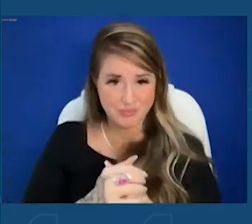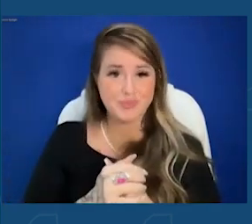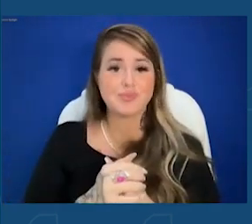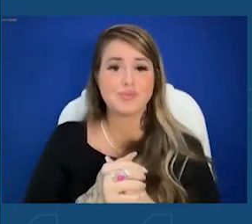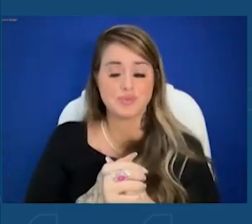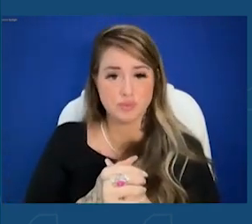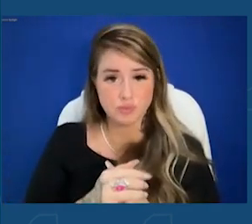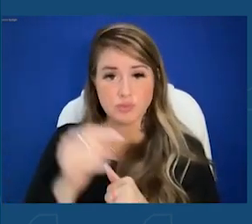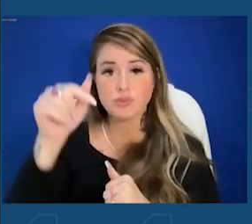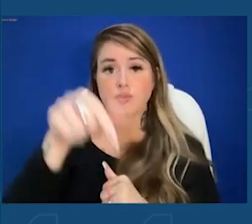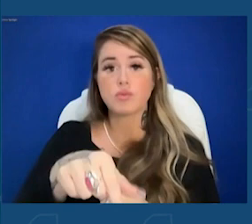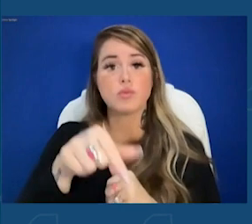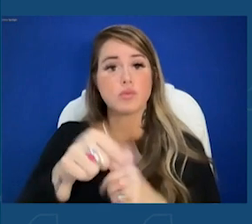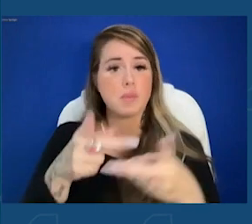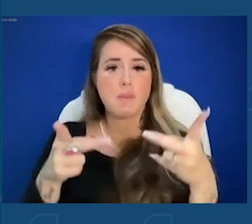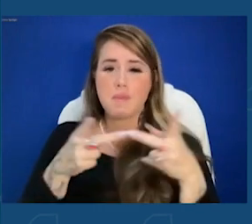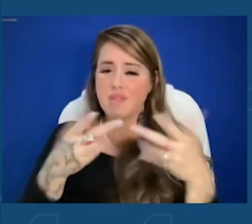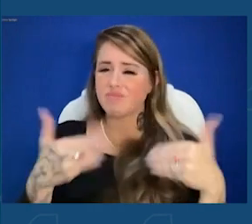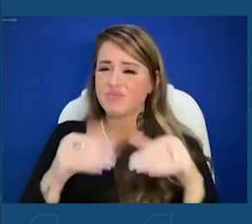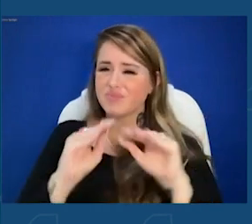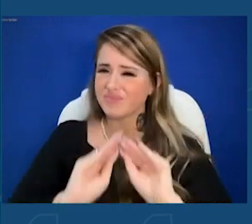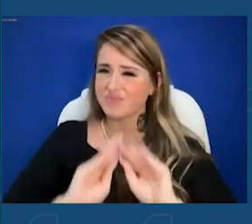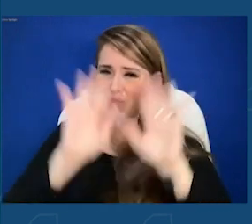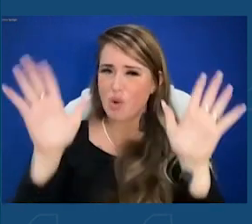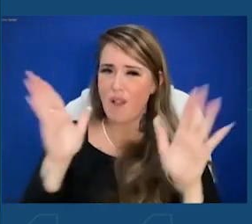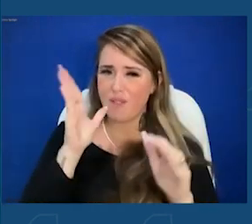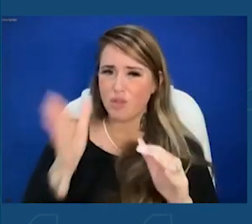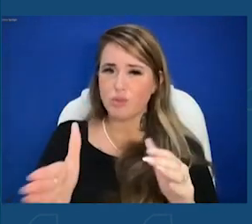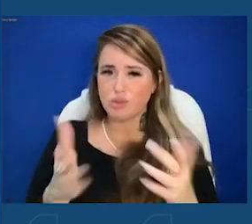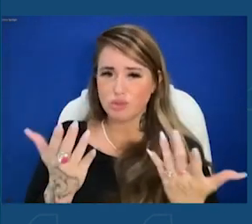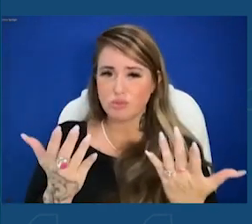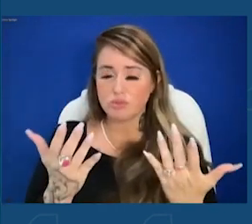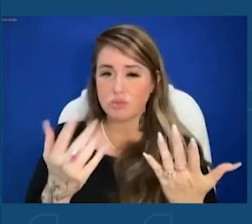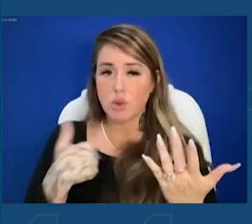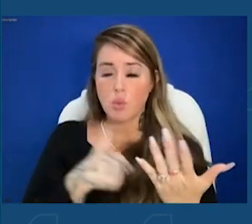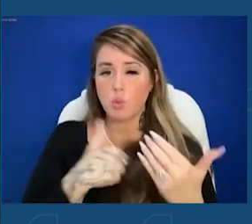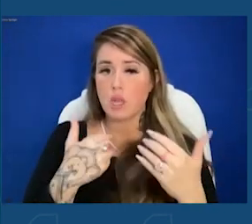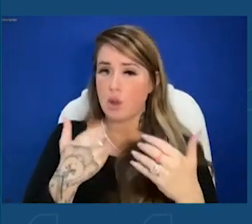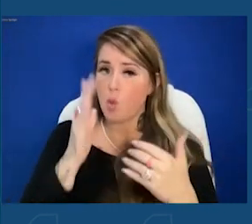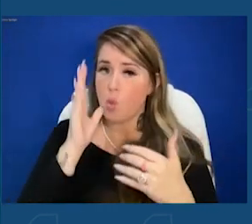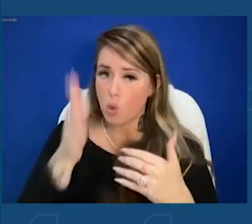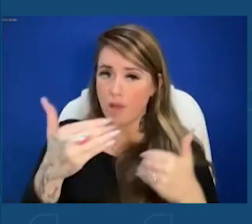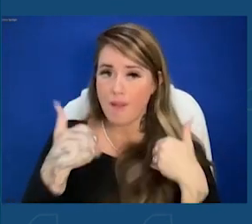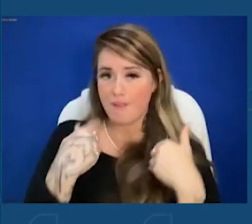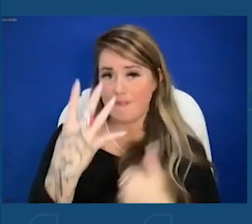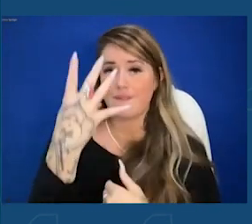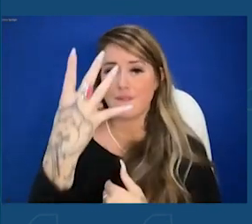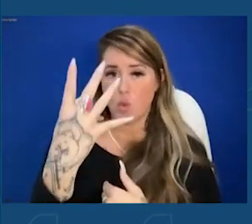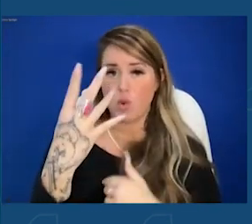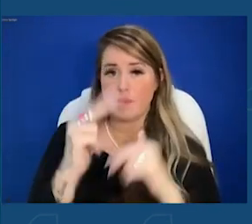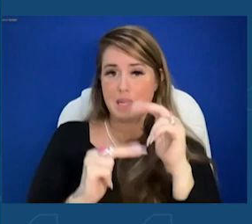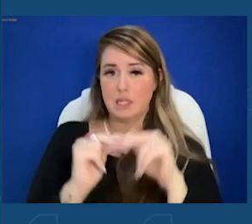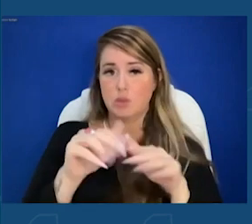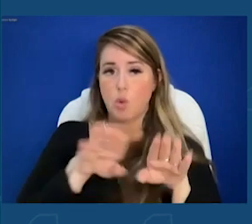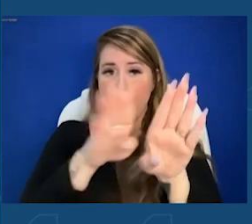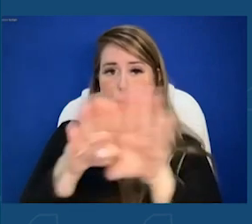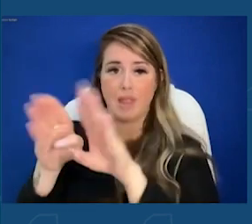It is a bright future, since this is the first of 4 buildings that Upstate will be opening this